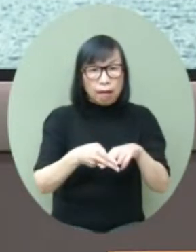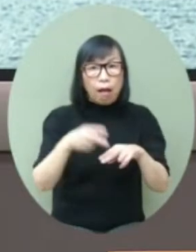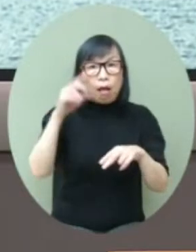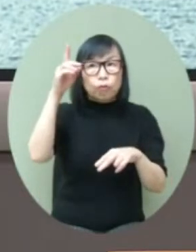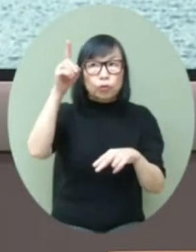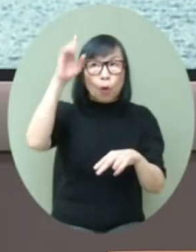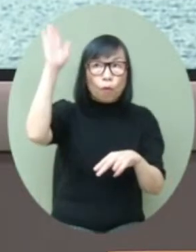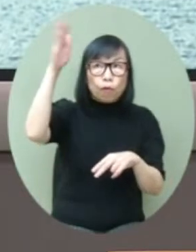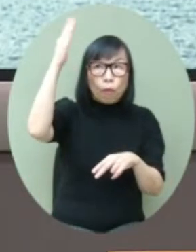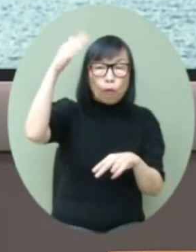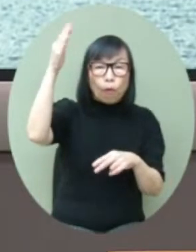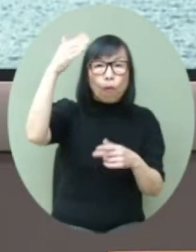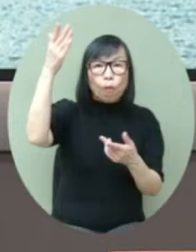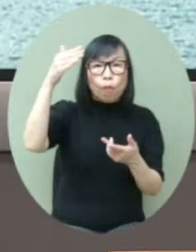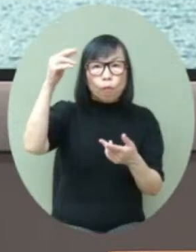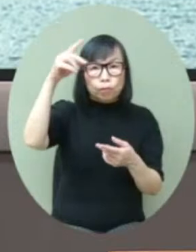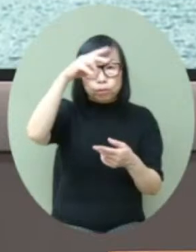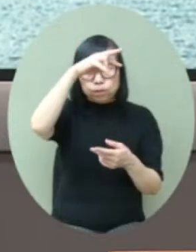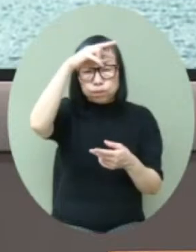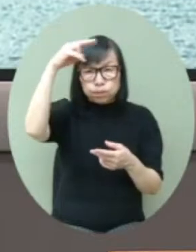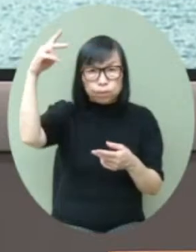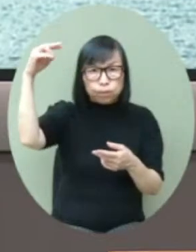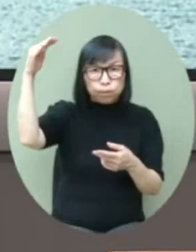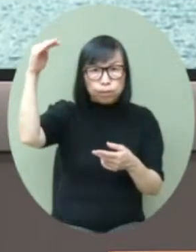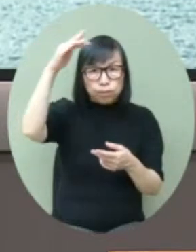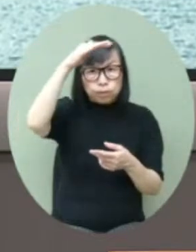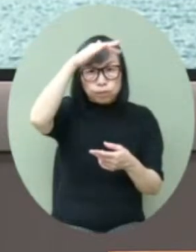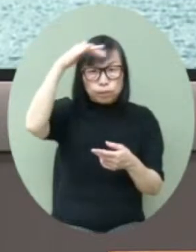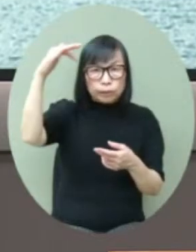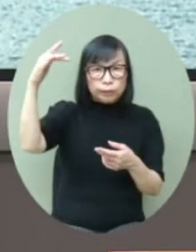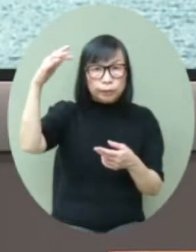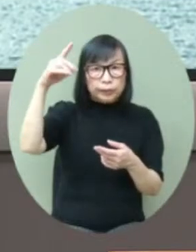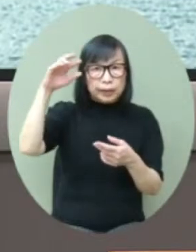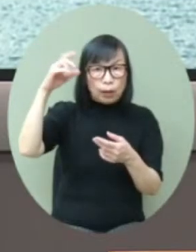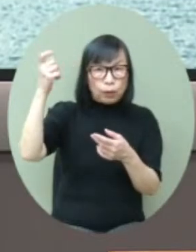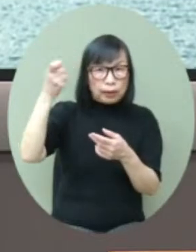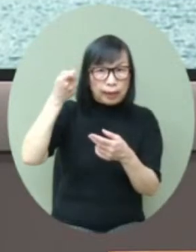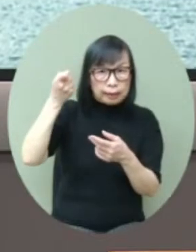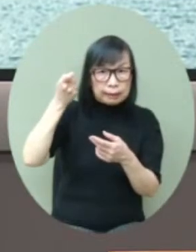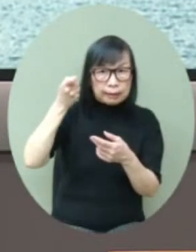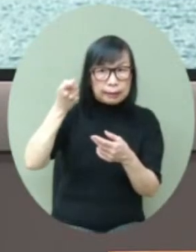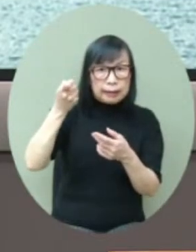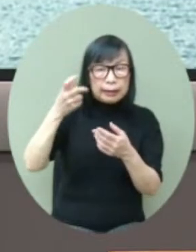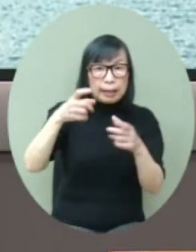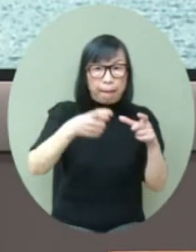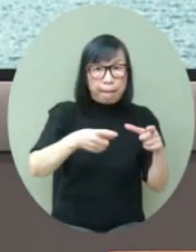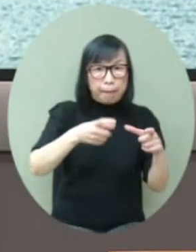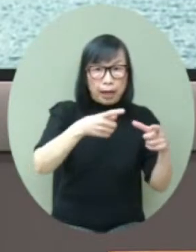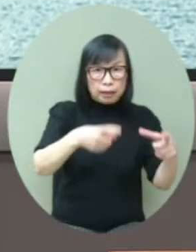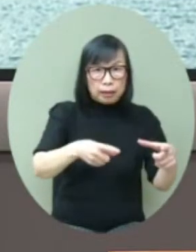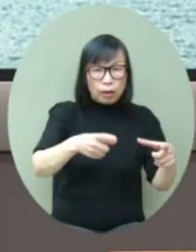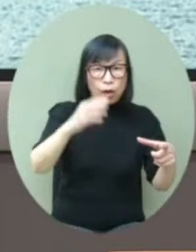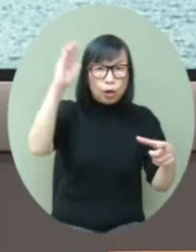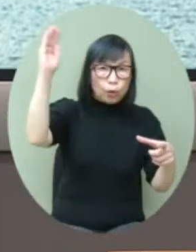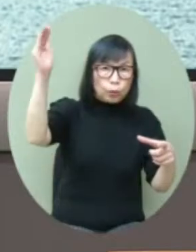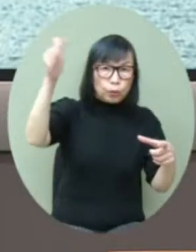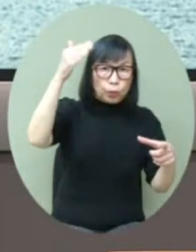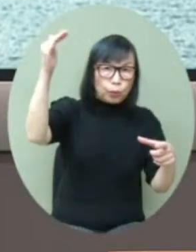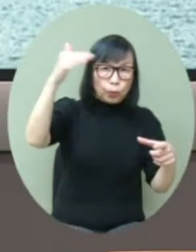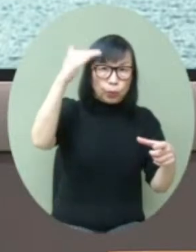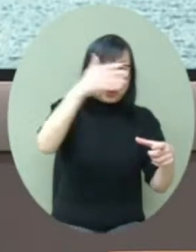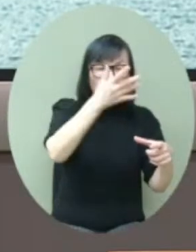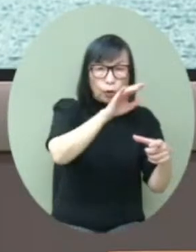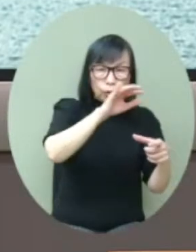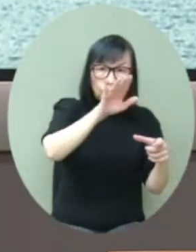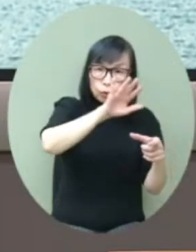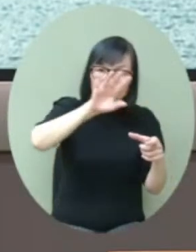in the smoke test, we found out that the ventilation in that restaurant was such that the table,